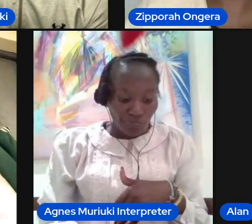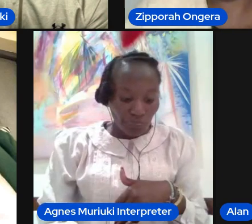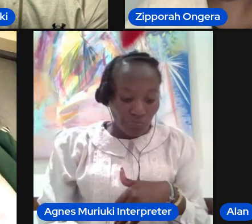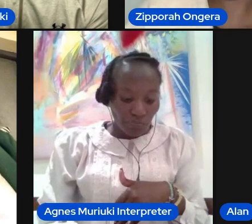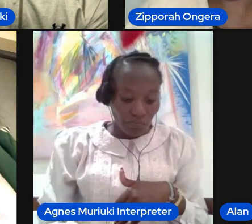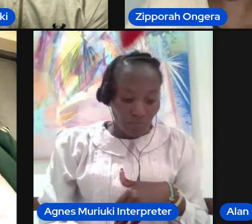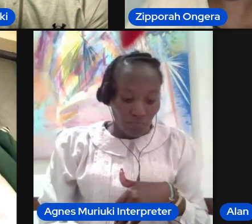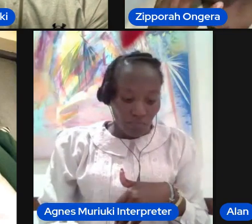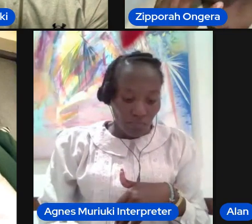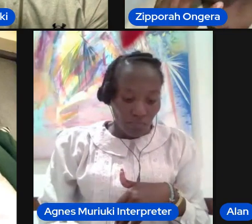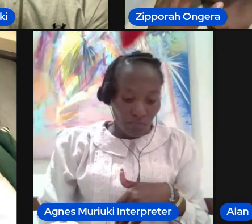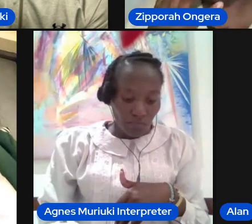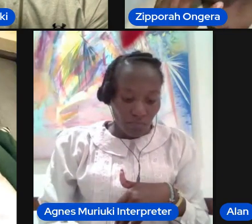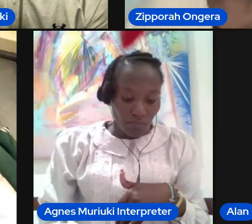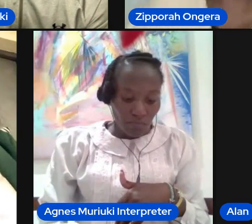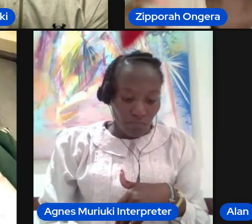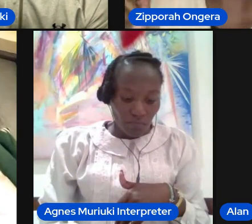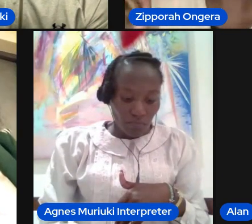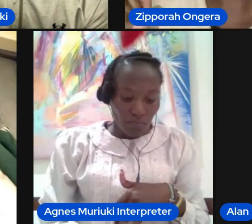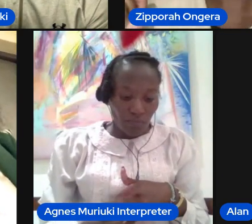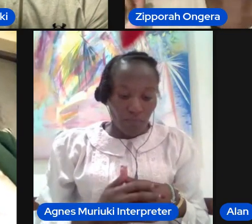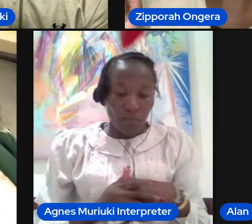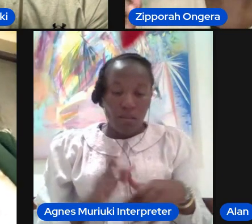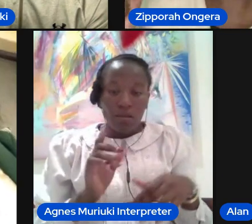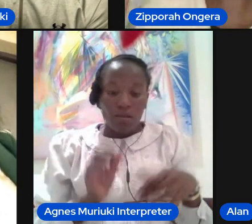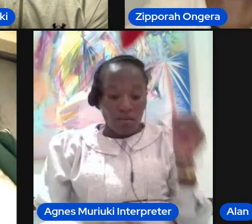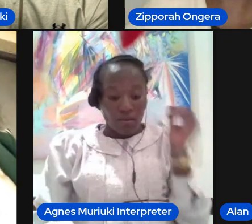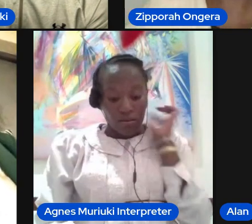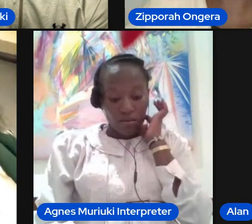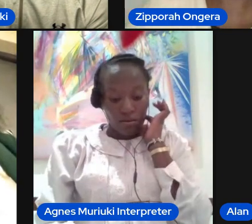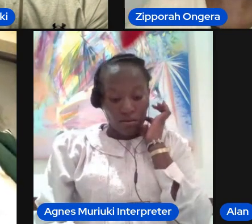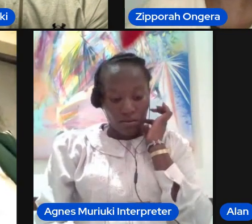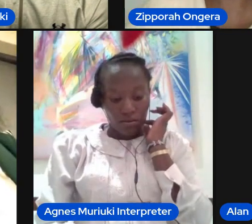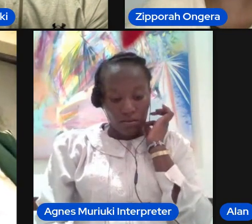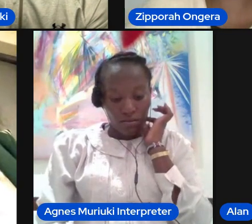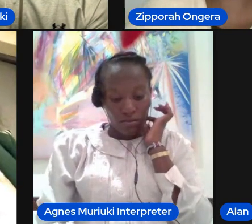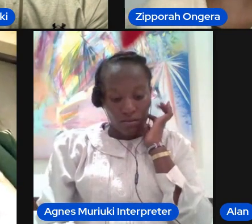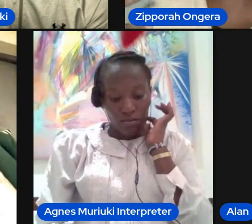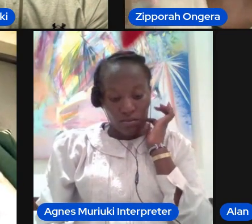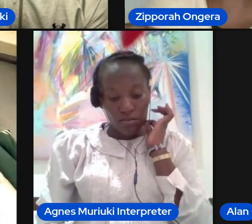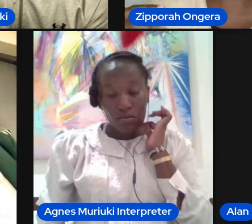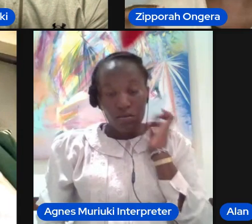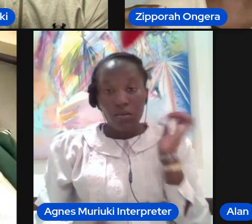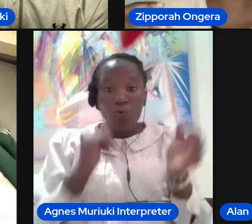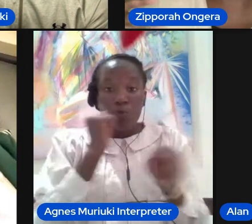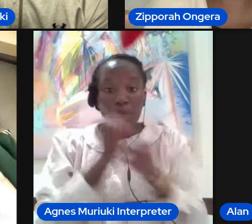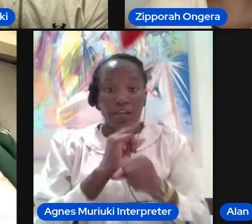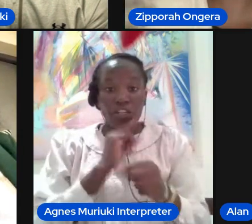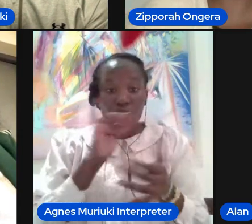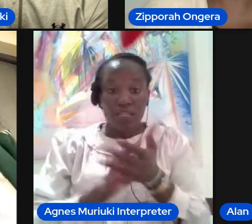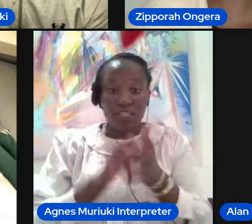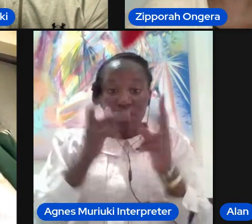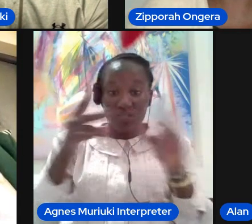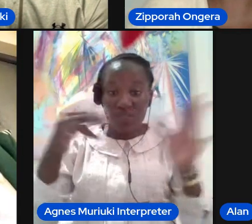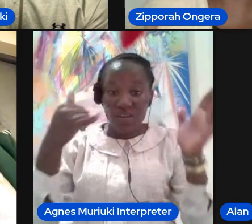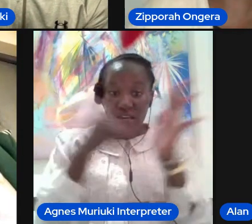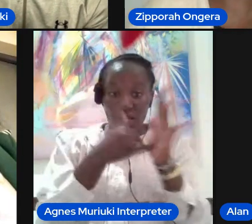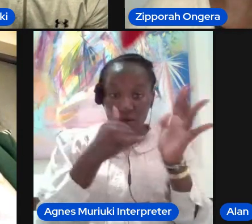that when we are collaborating, that we should ensure that it is inclusive and it